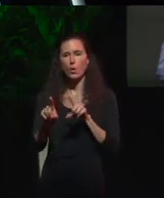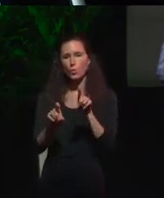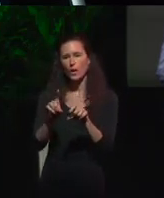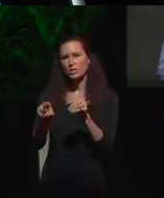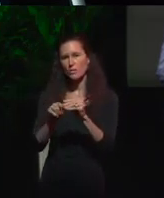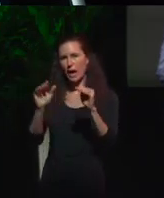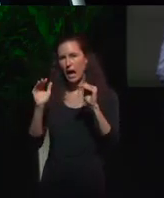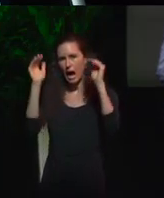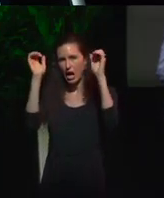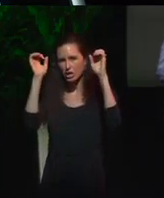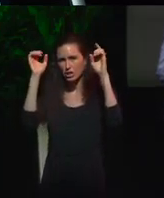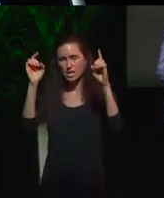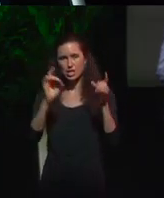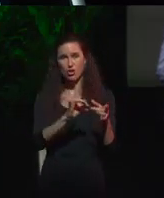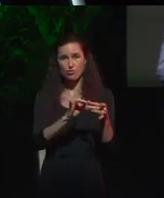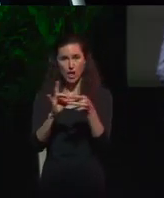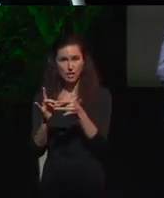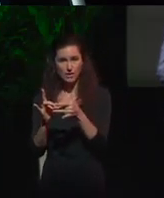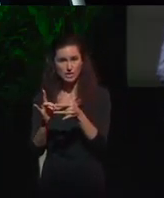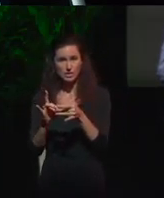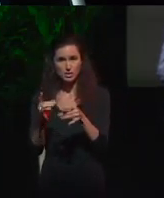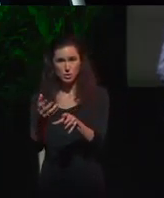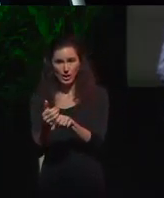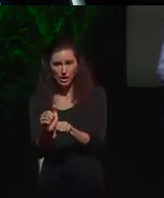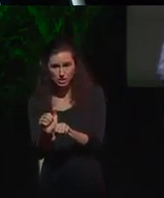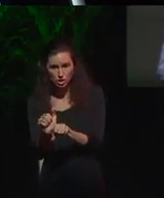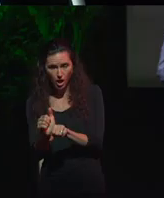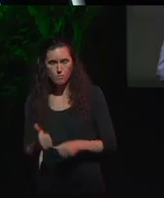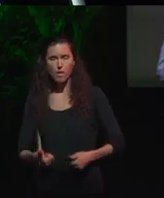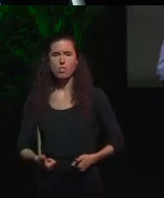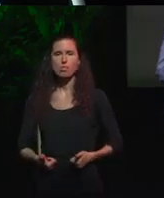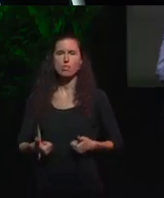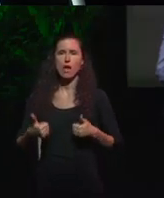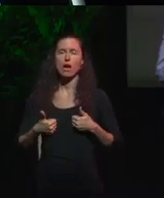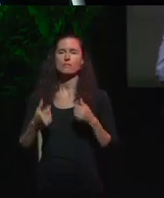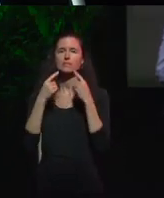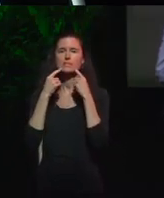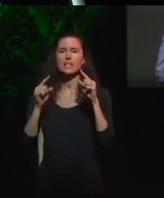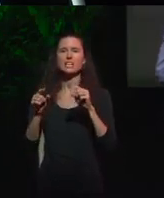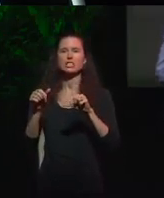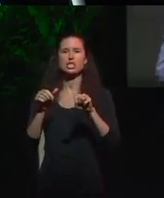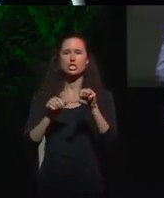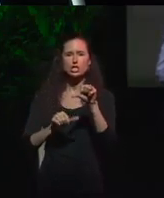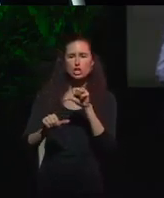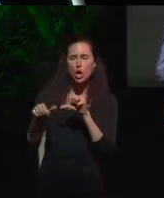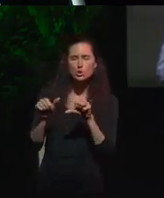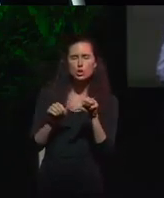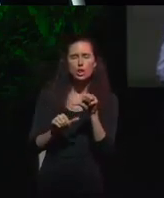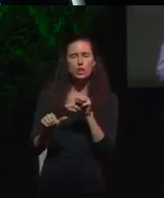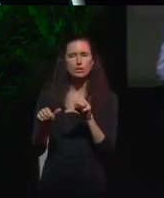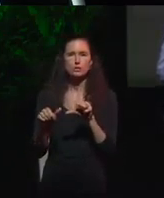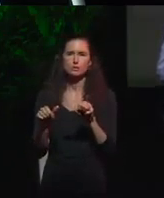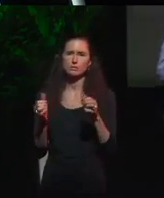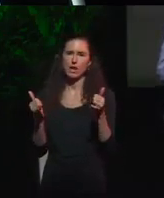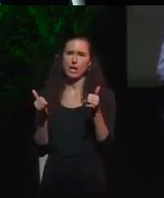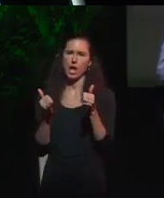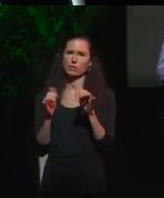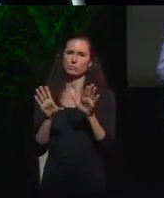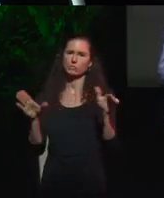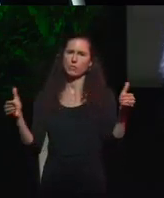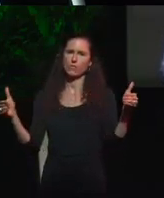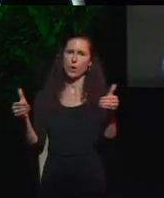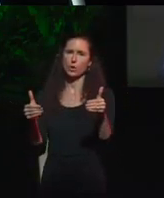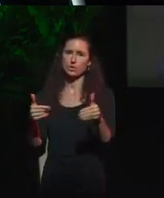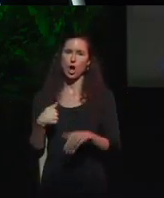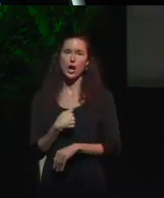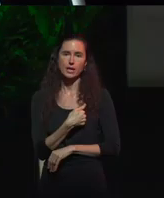ed's relevance to employment, to life success, and social discourse, has put a spotlight squarely on us.